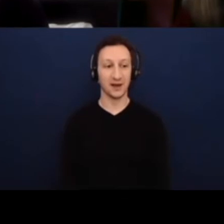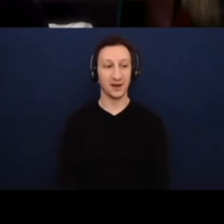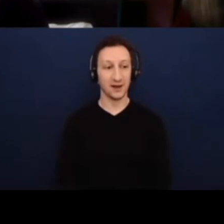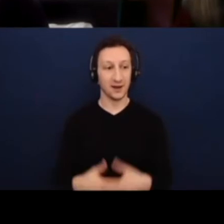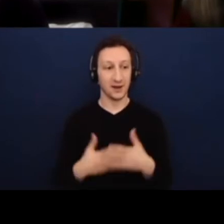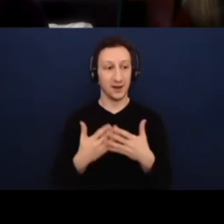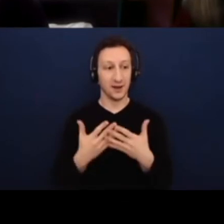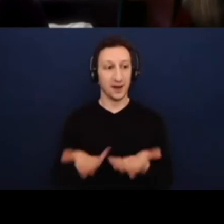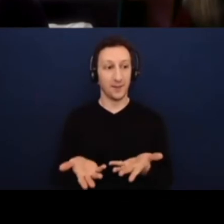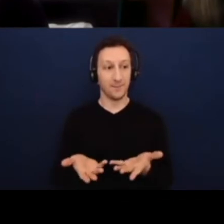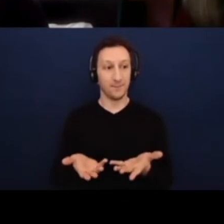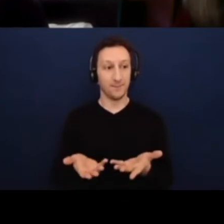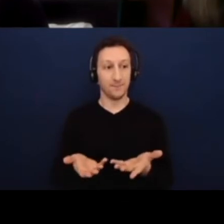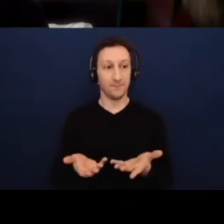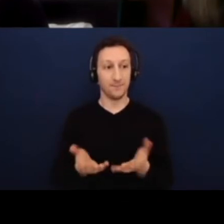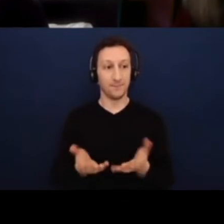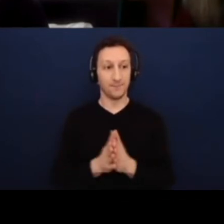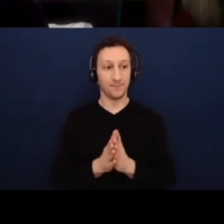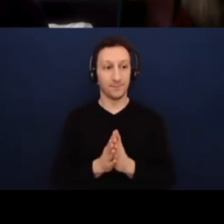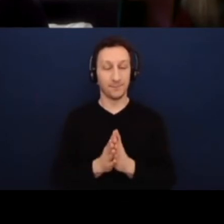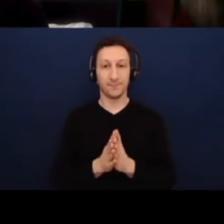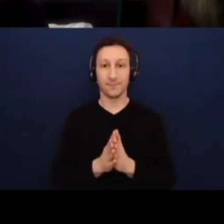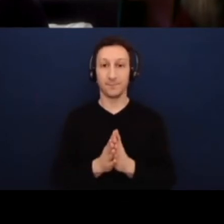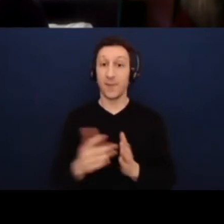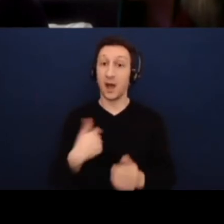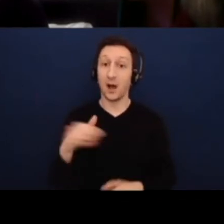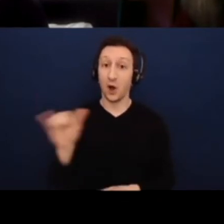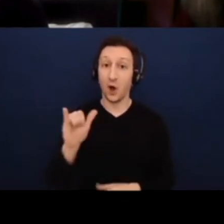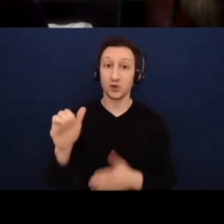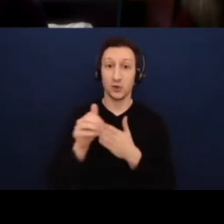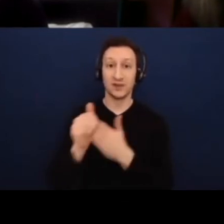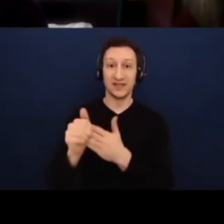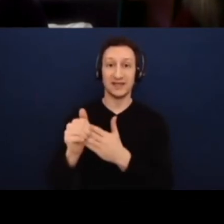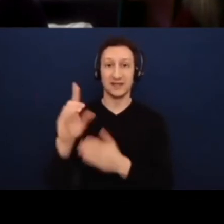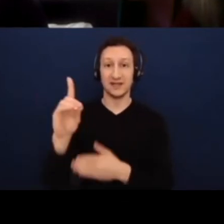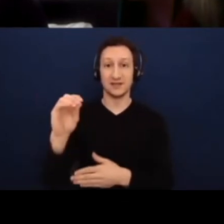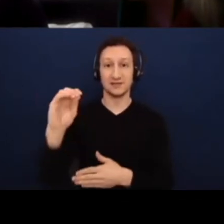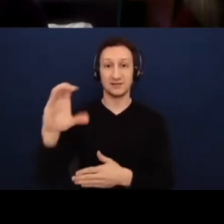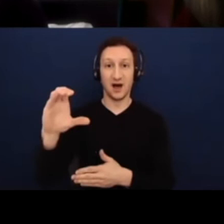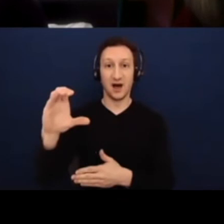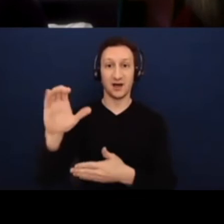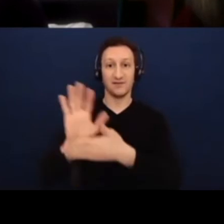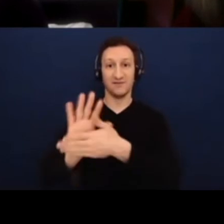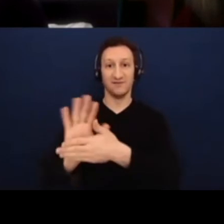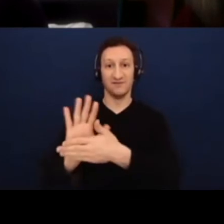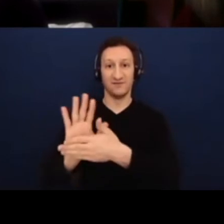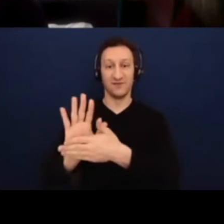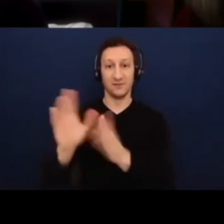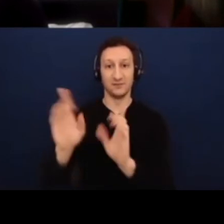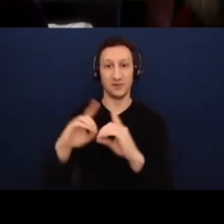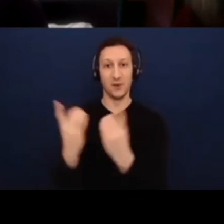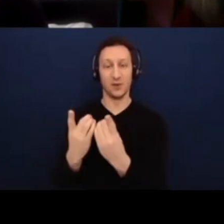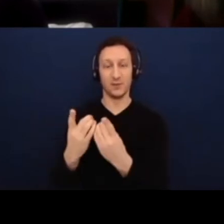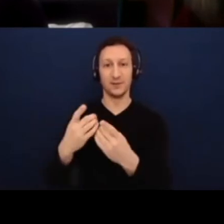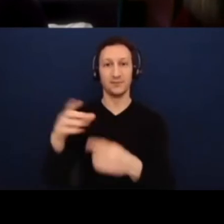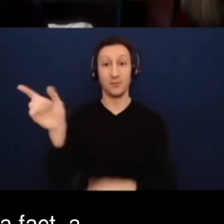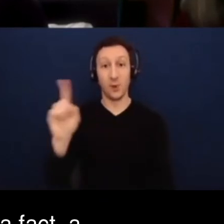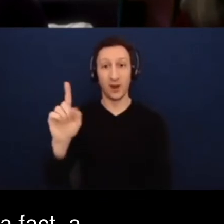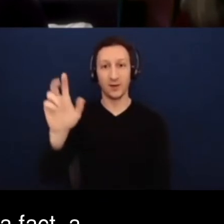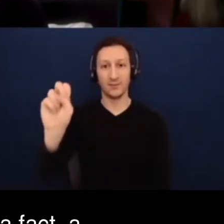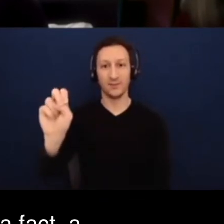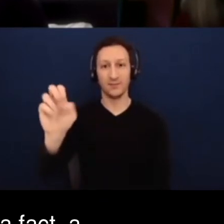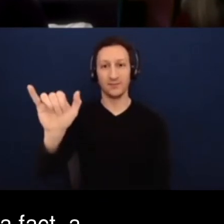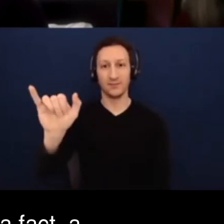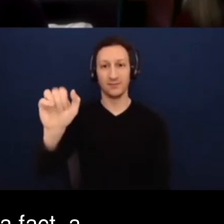I am also the head of the documentary area at NYU Tisch School of the Arts.